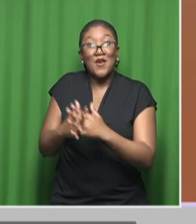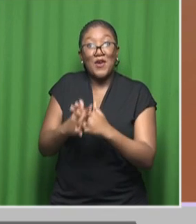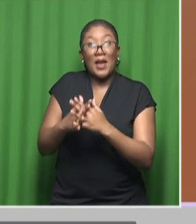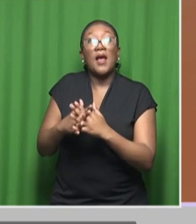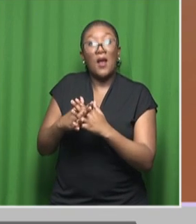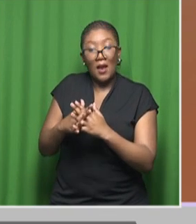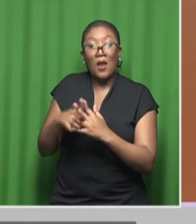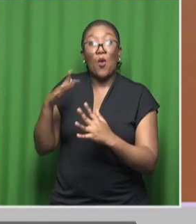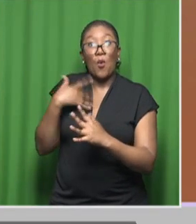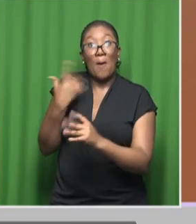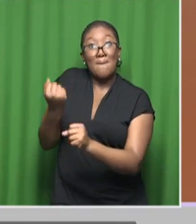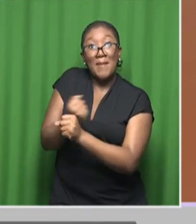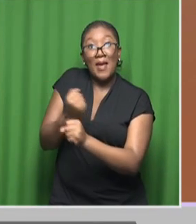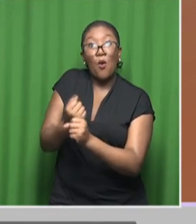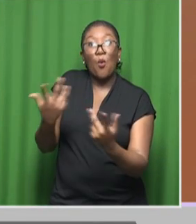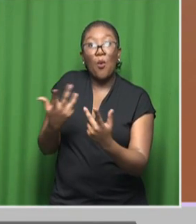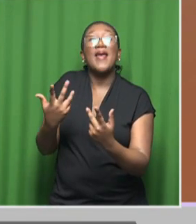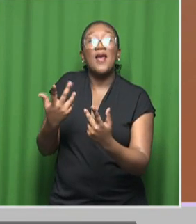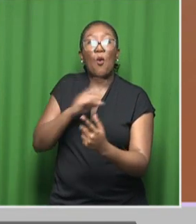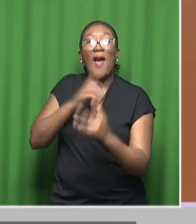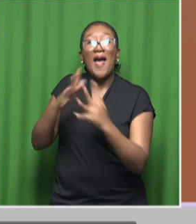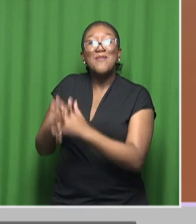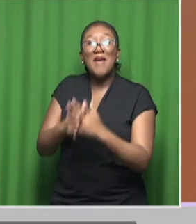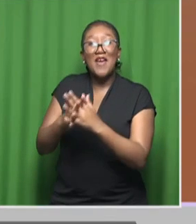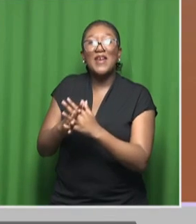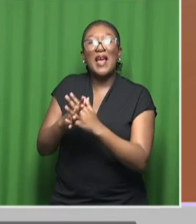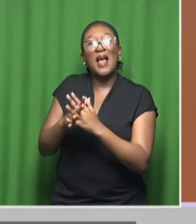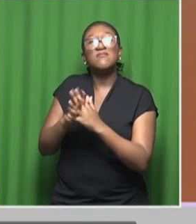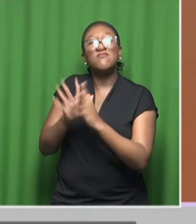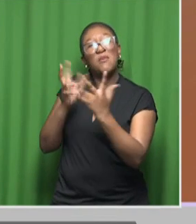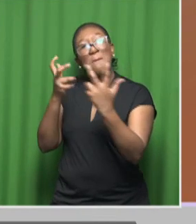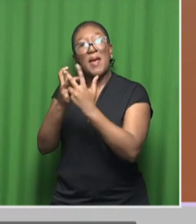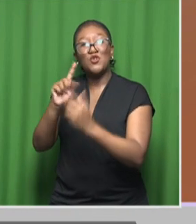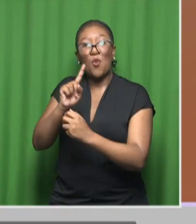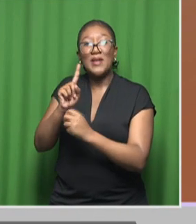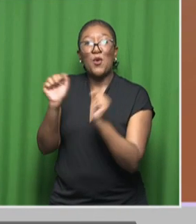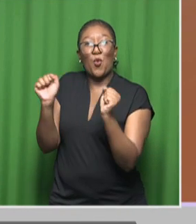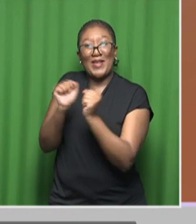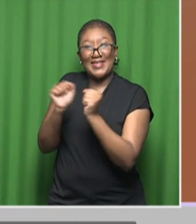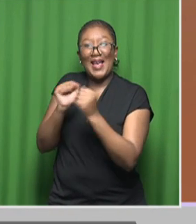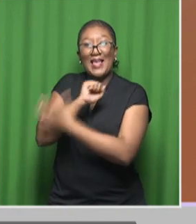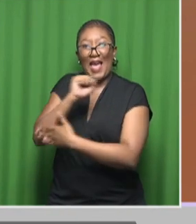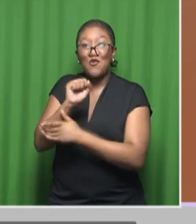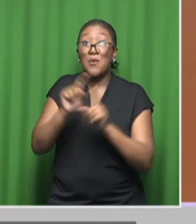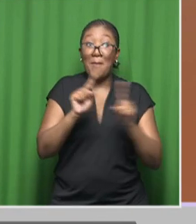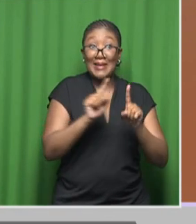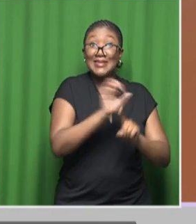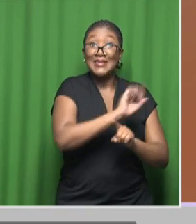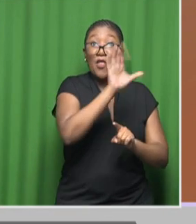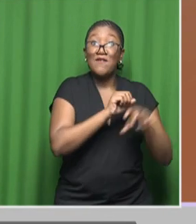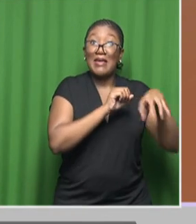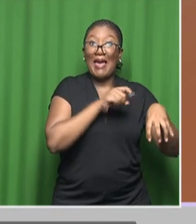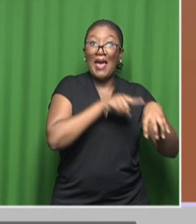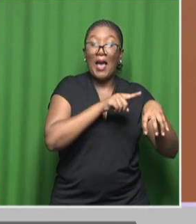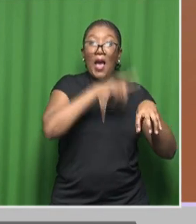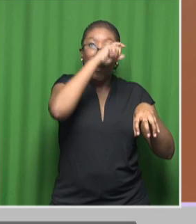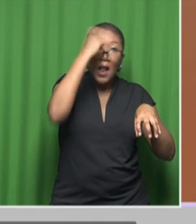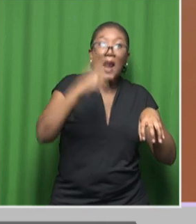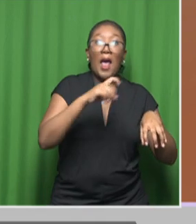because America is more of a winter country than a summer country, So balance between summer